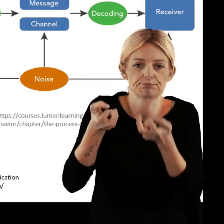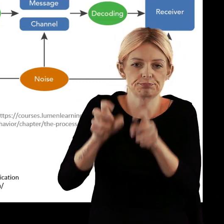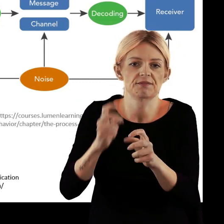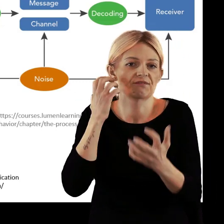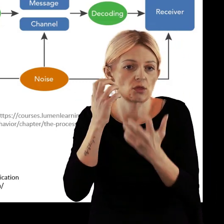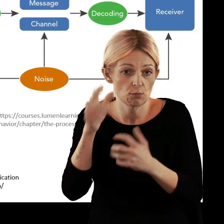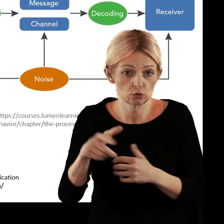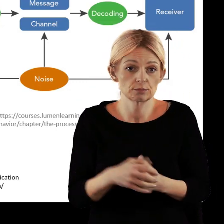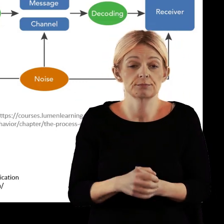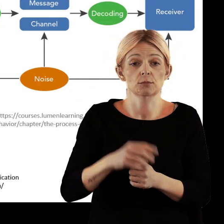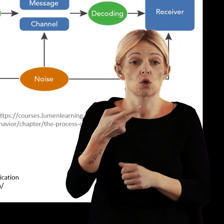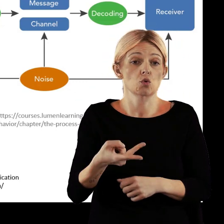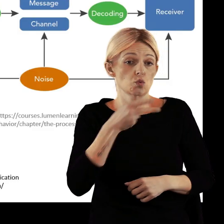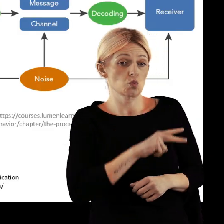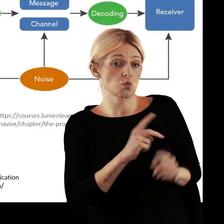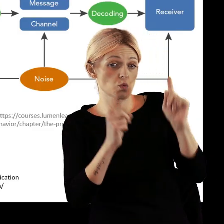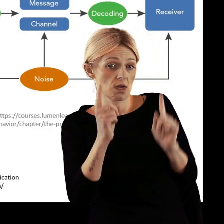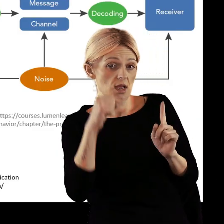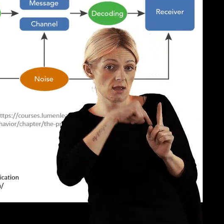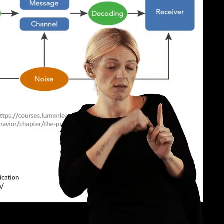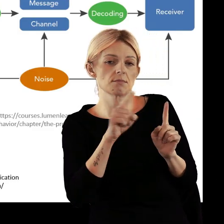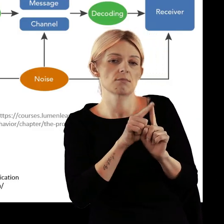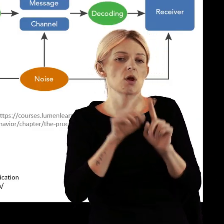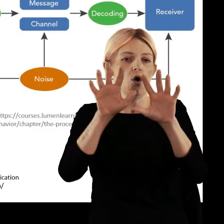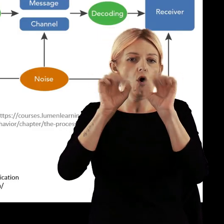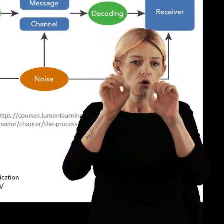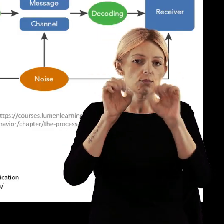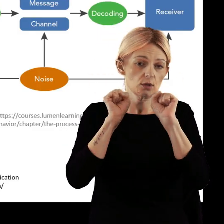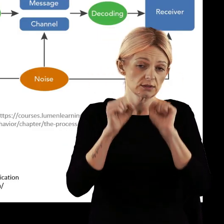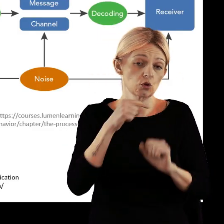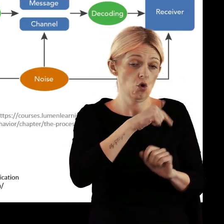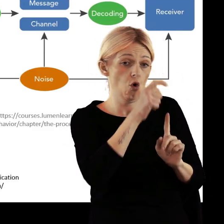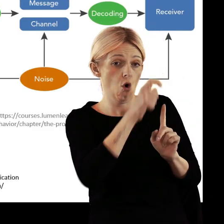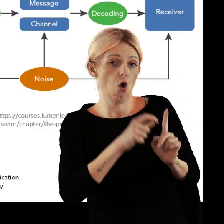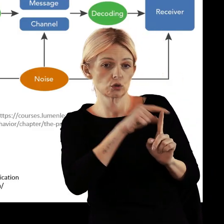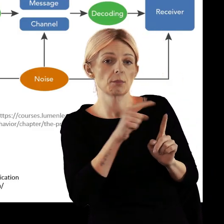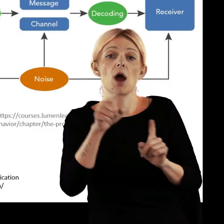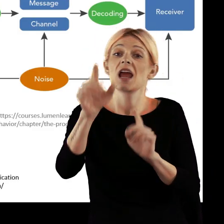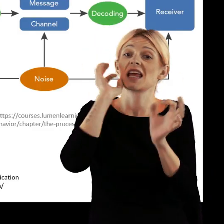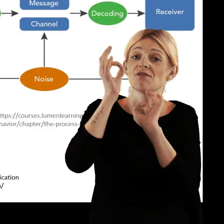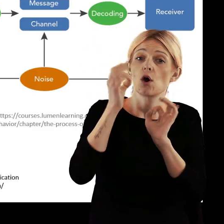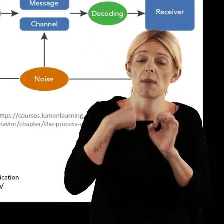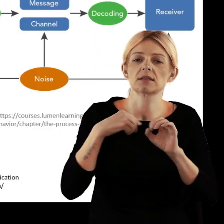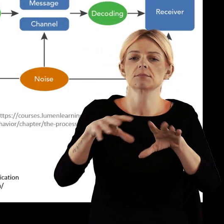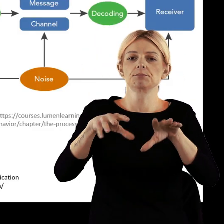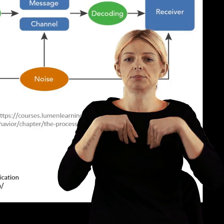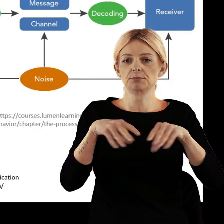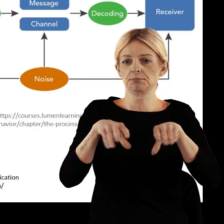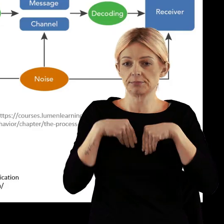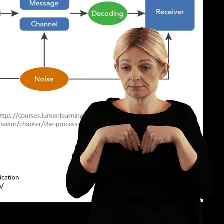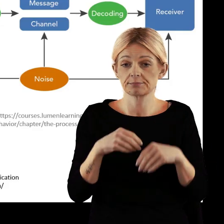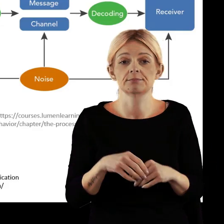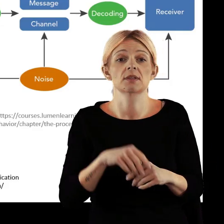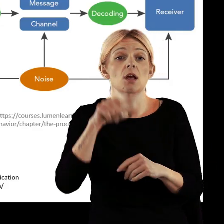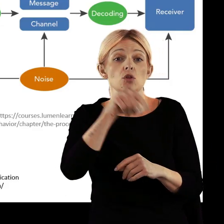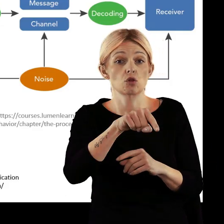who receives the message from the sender. The channel through which the message is transmitted is also